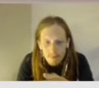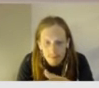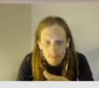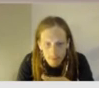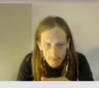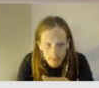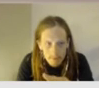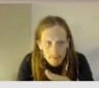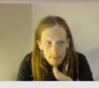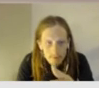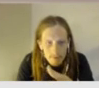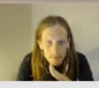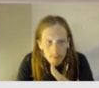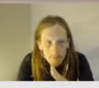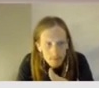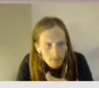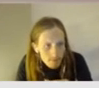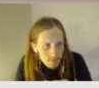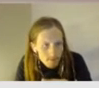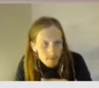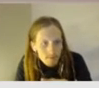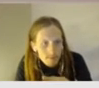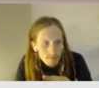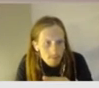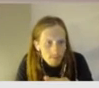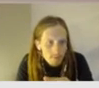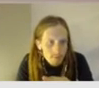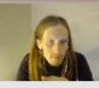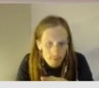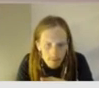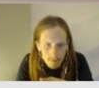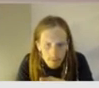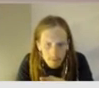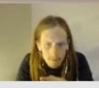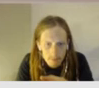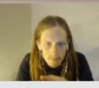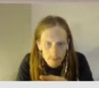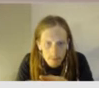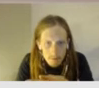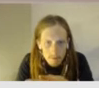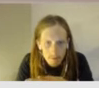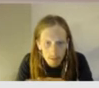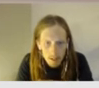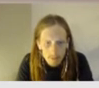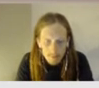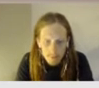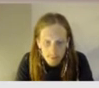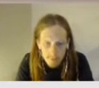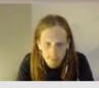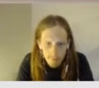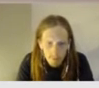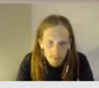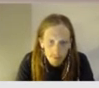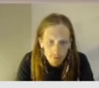cities in the country. It's one of the most ethnically and nationally diverse communities. So, it's been a lot of fun getting out there and basically